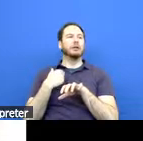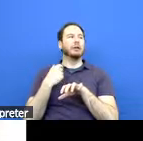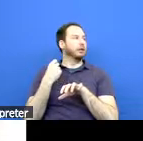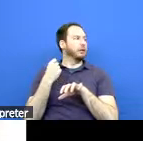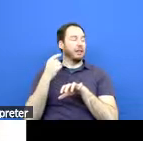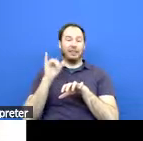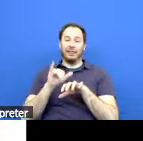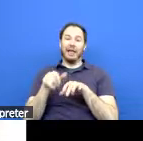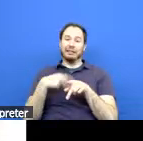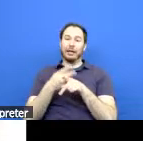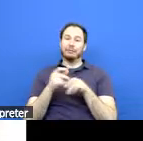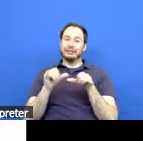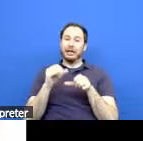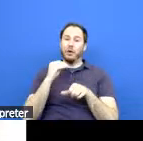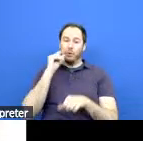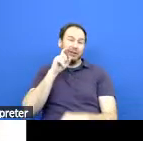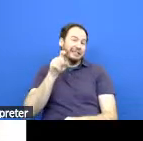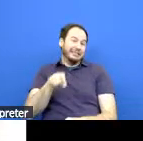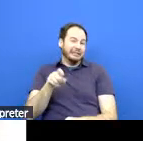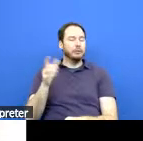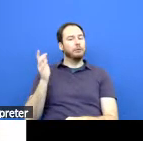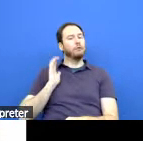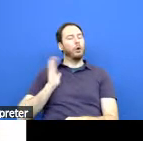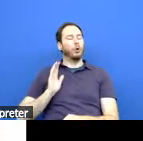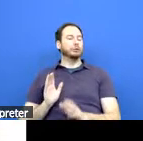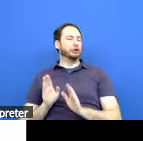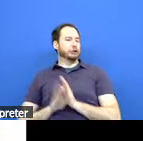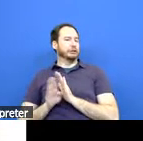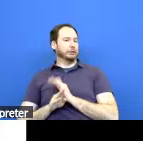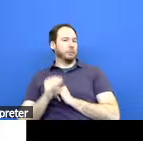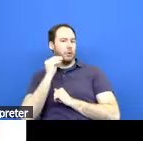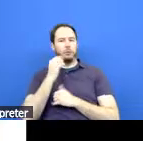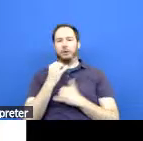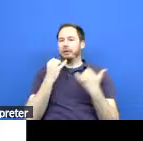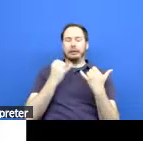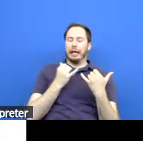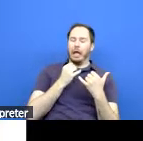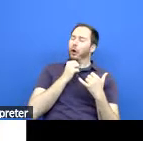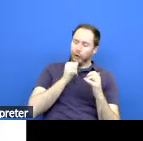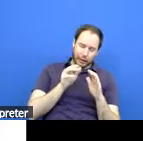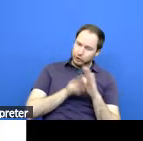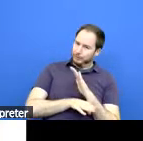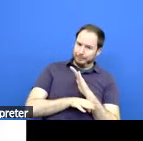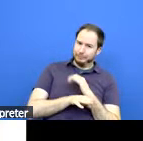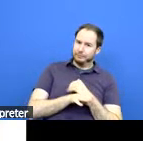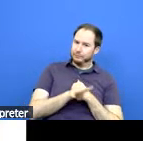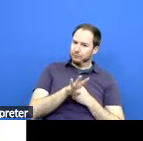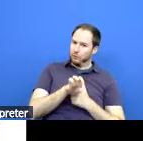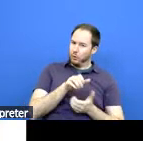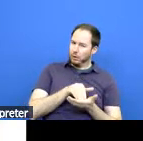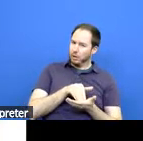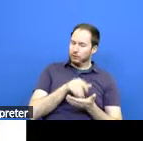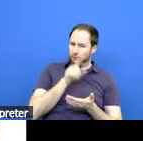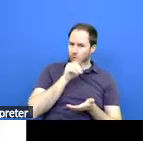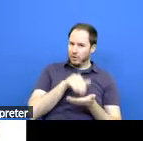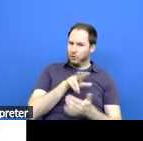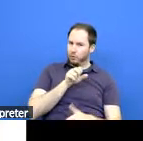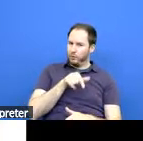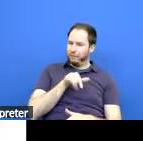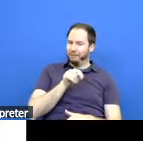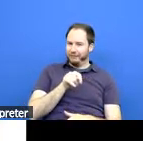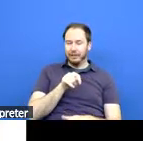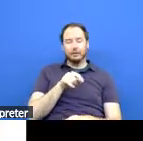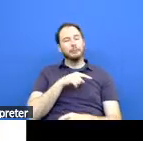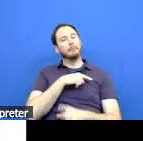is needed. It used to be an inexpensive home. They're not with these crazy real estate market prices, not to mention